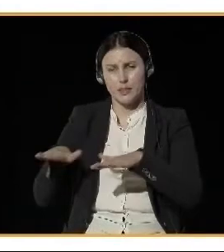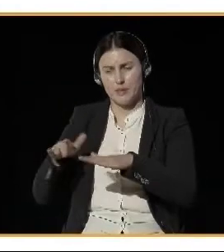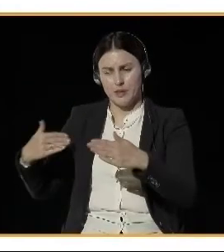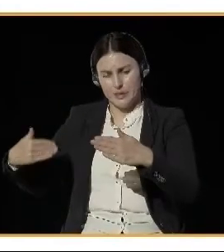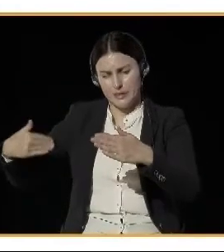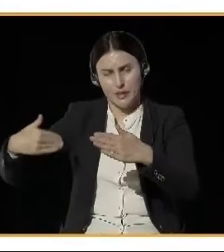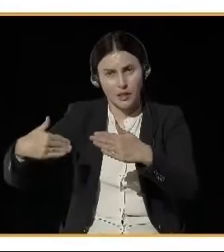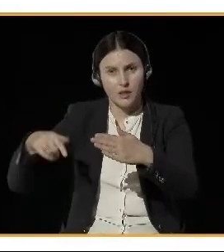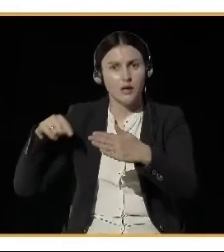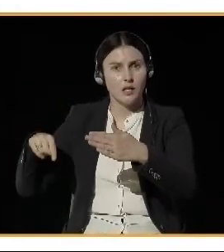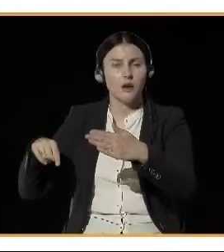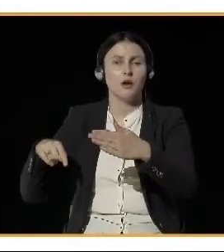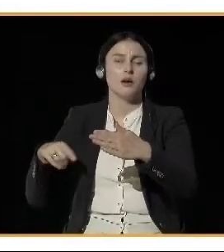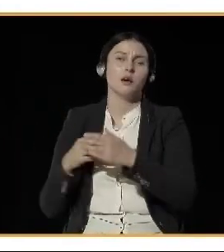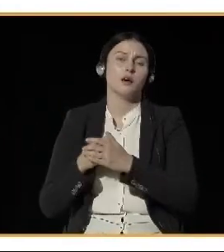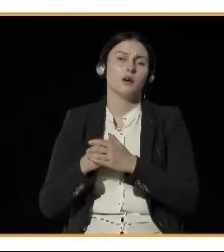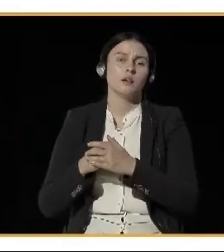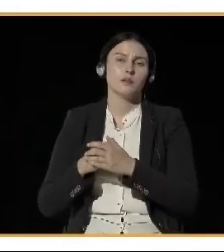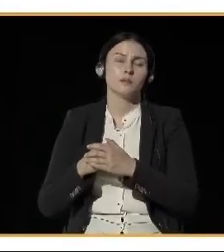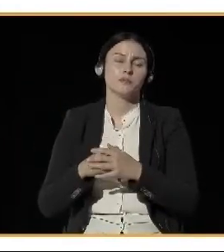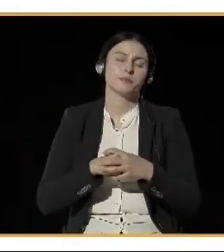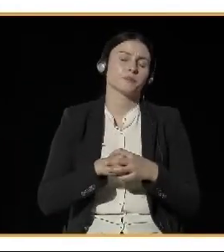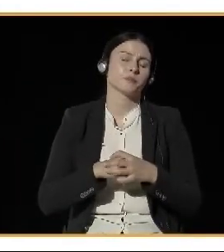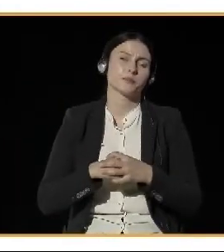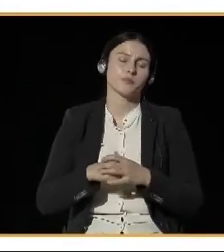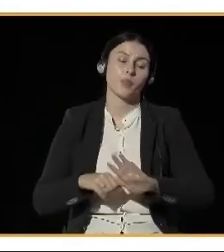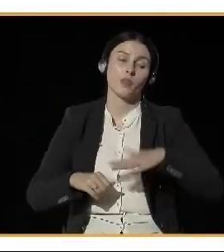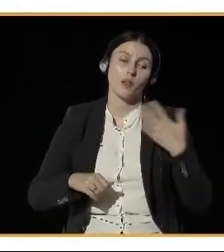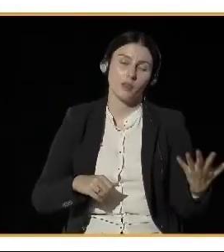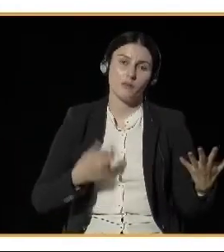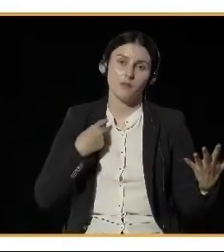graph. On the left side, you see the change between